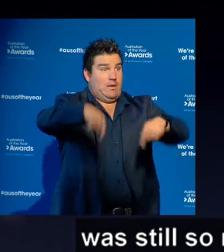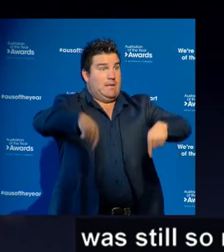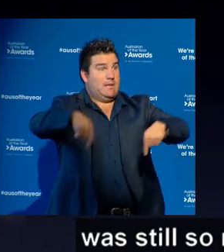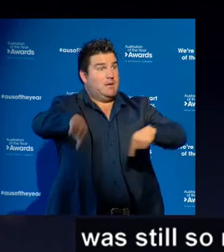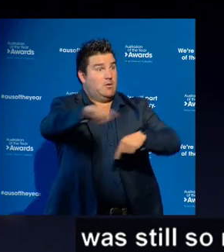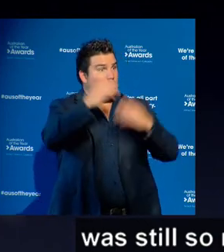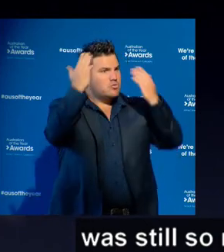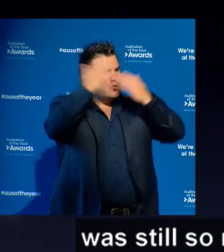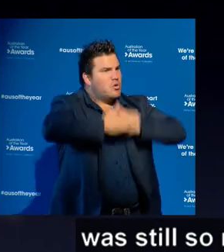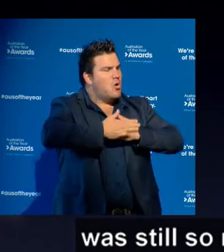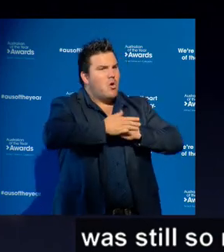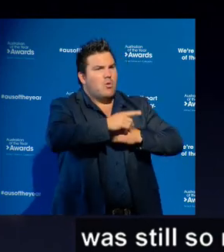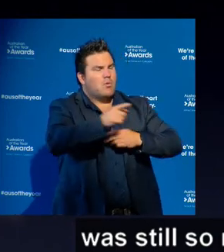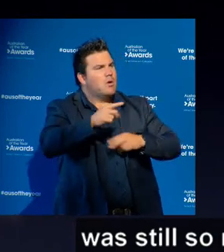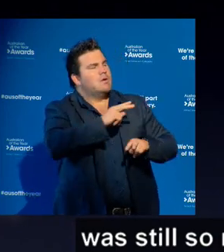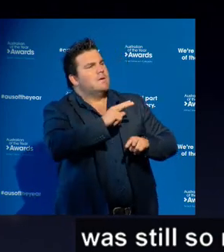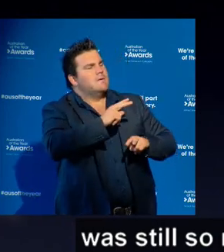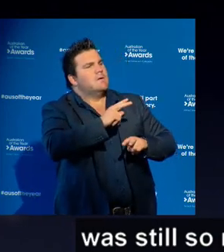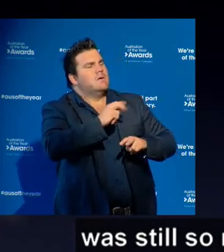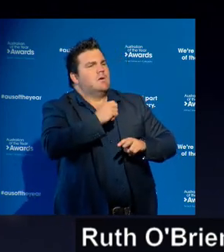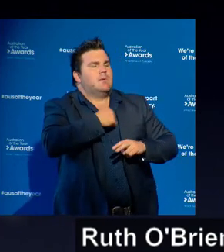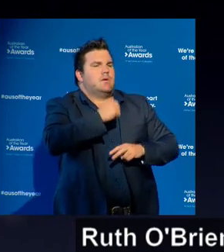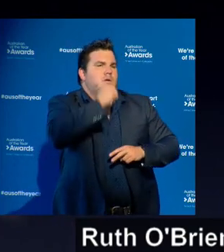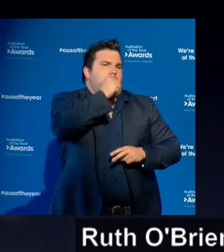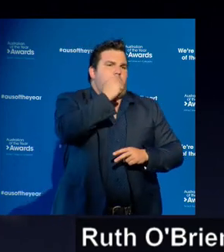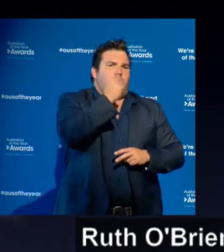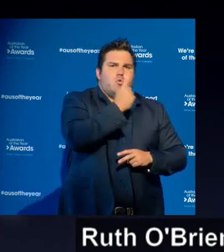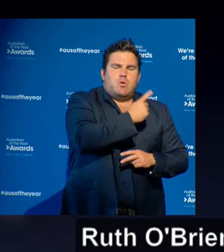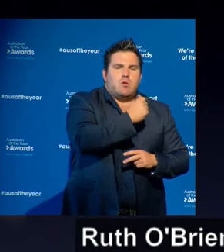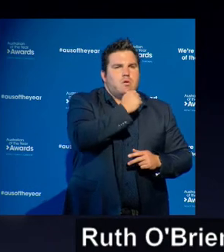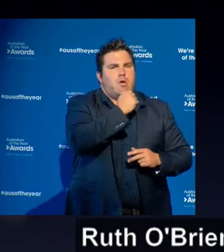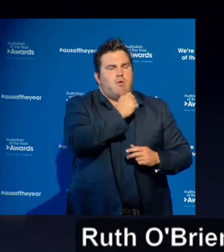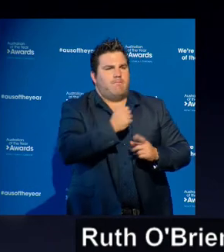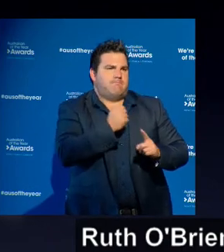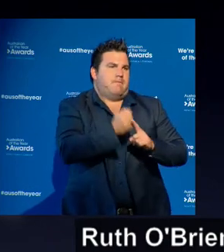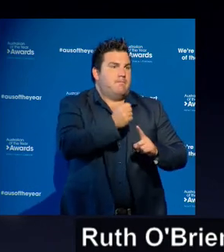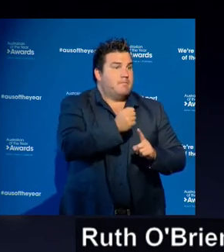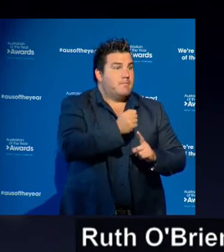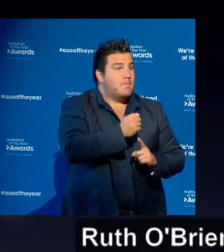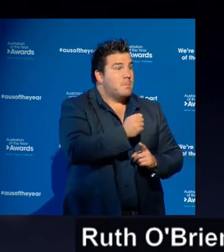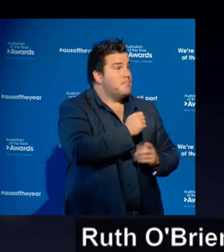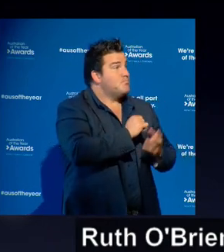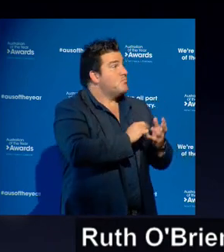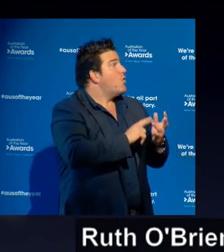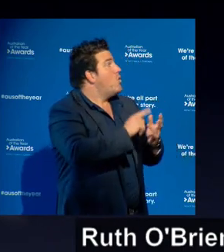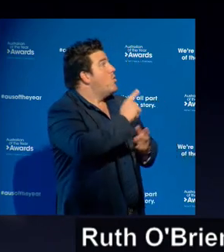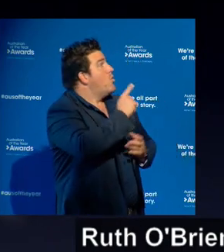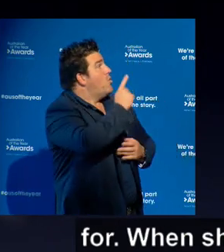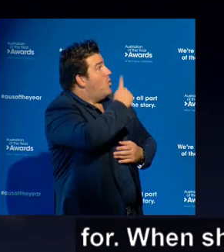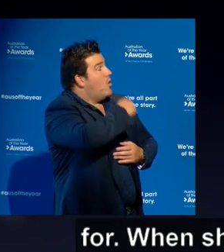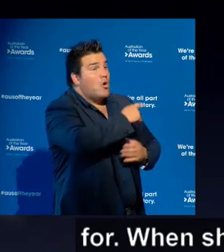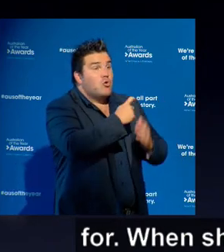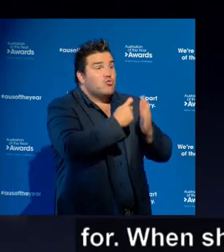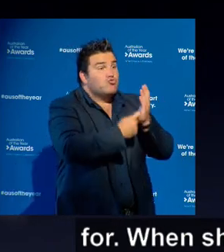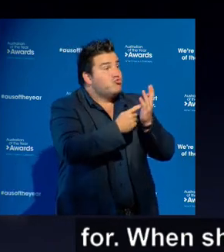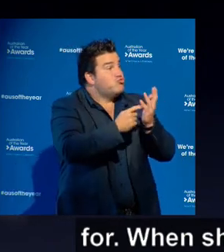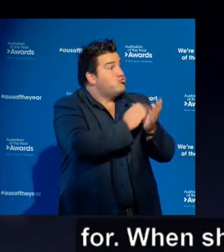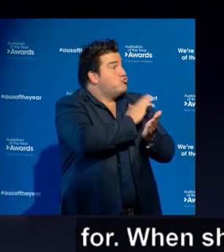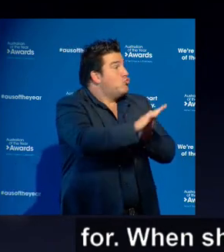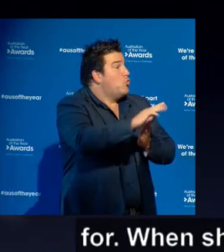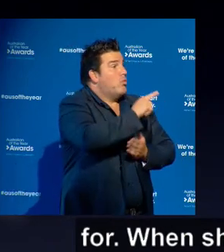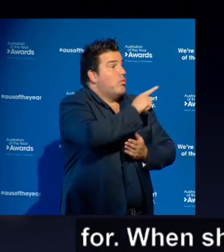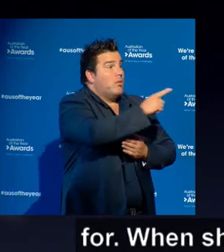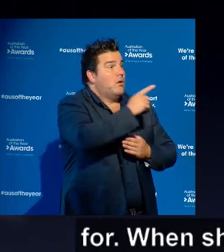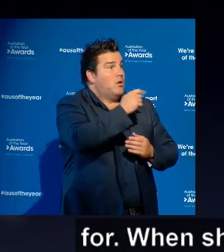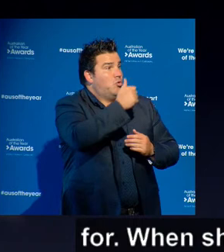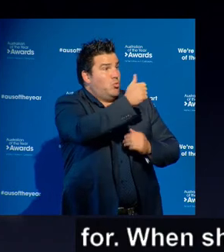for. When she learned of her passing, Ruth found a way to deal with her grief and pay tribute to